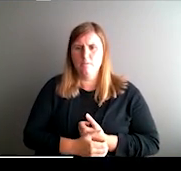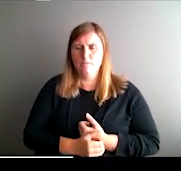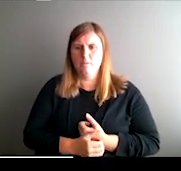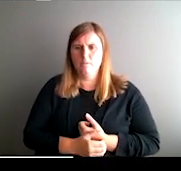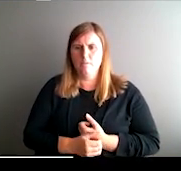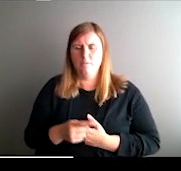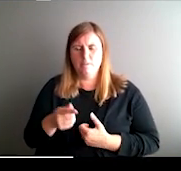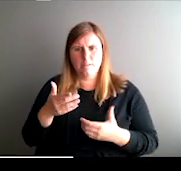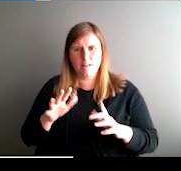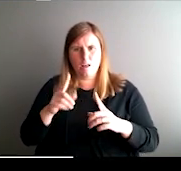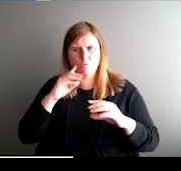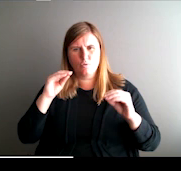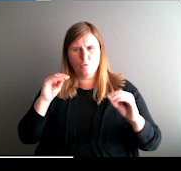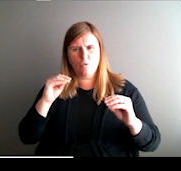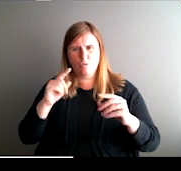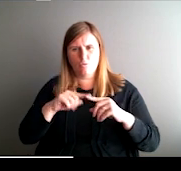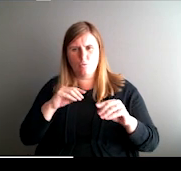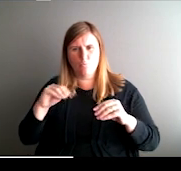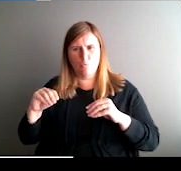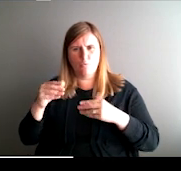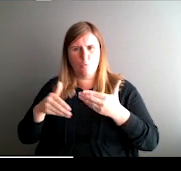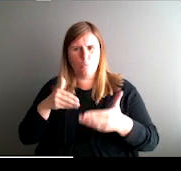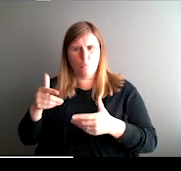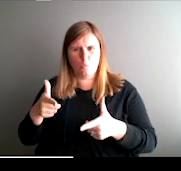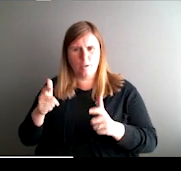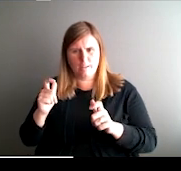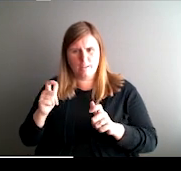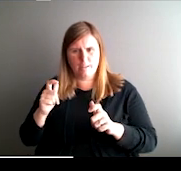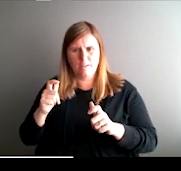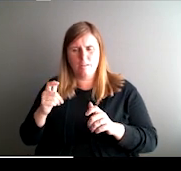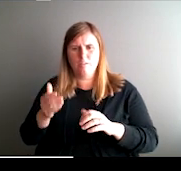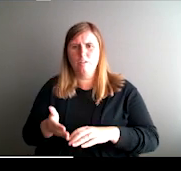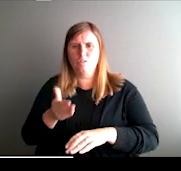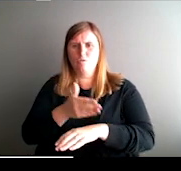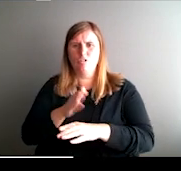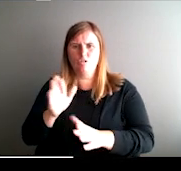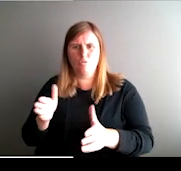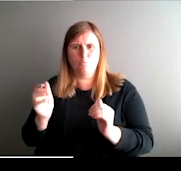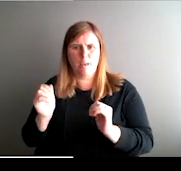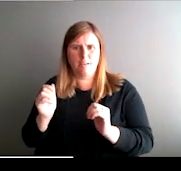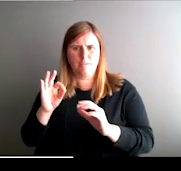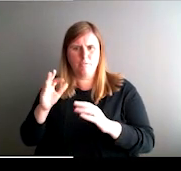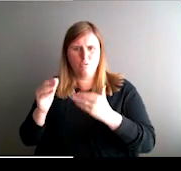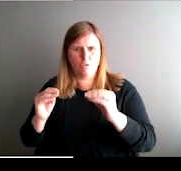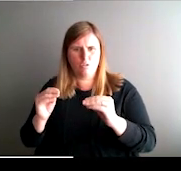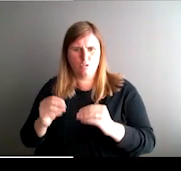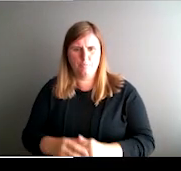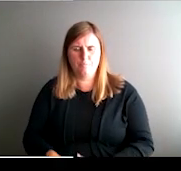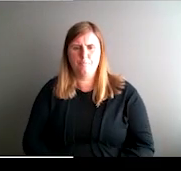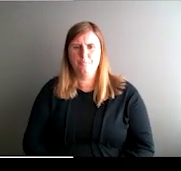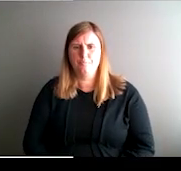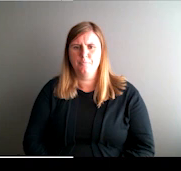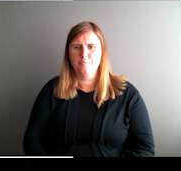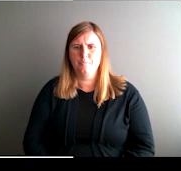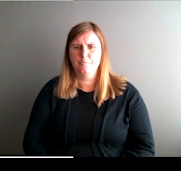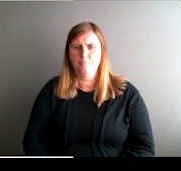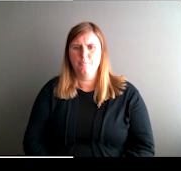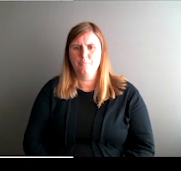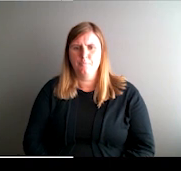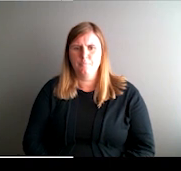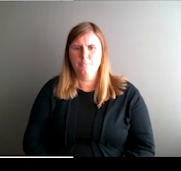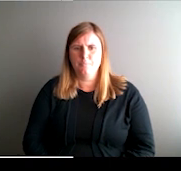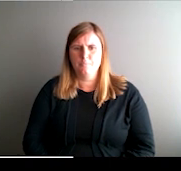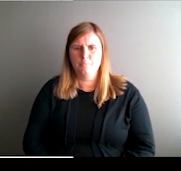This allows for instructors to go quickly to increase their pace of instruction. This is a picture of a